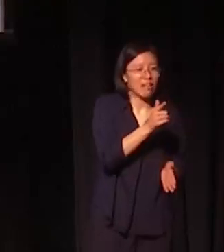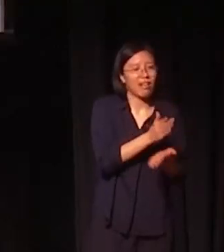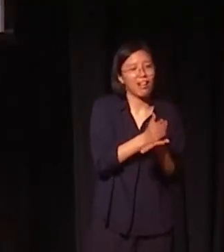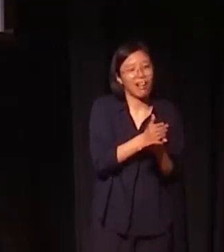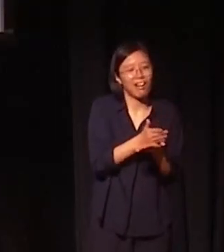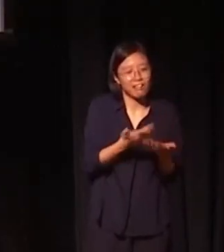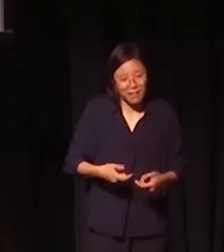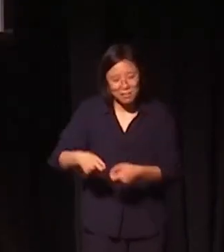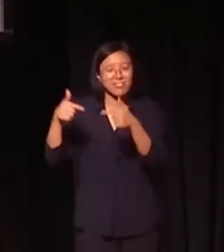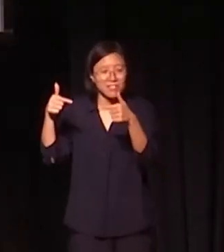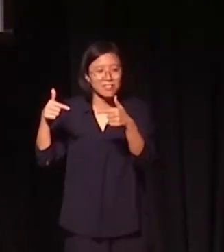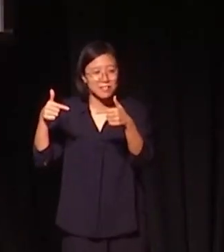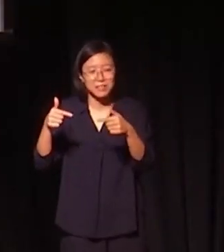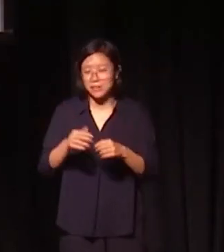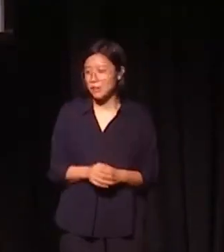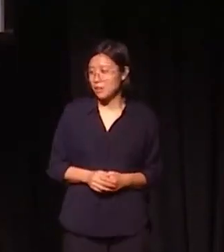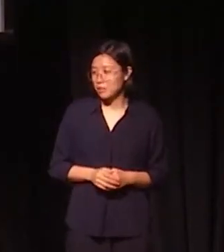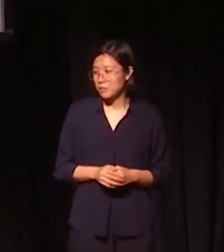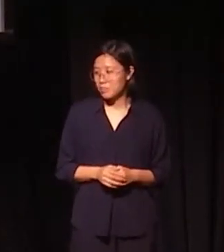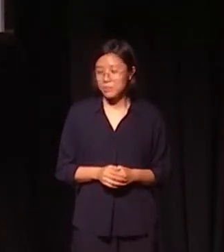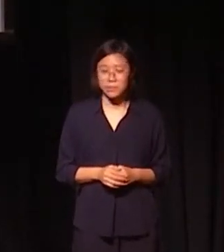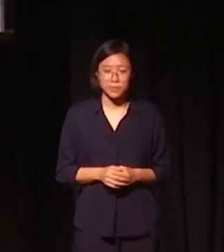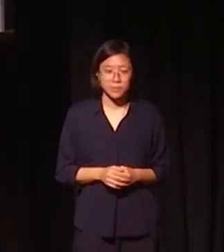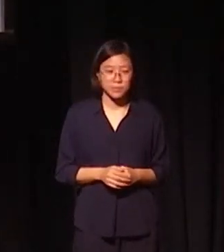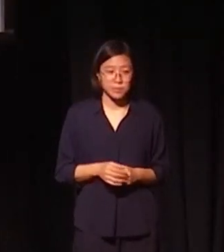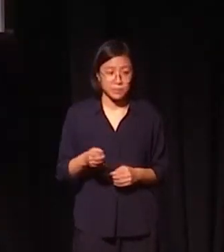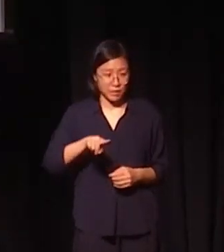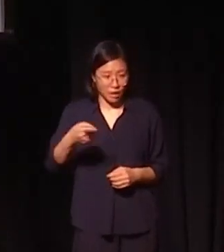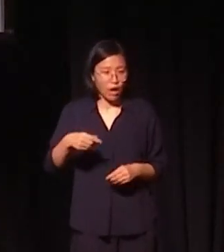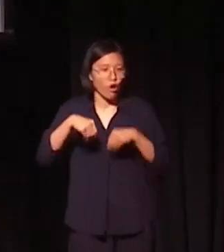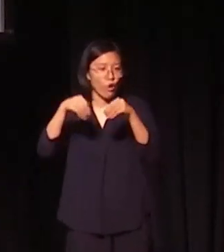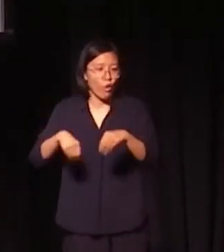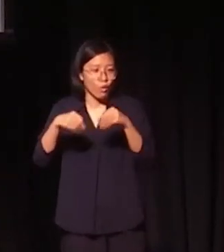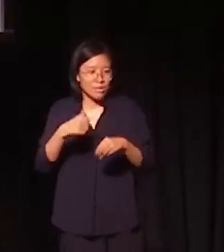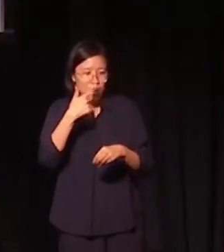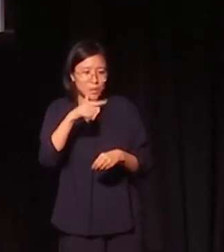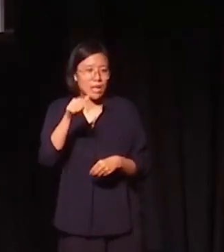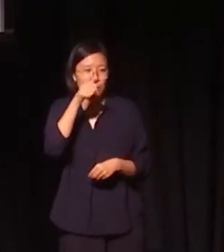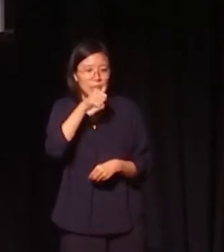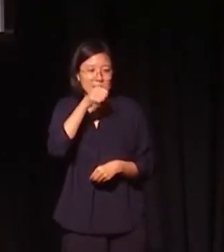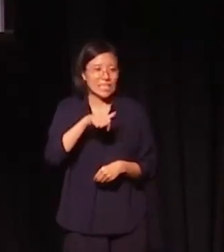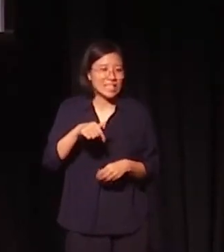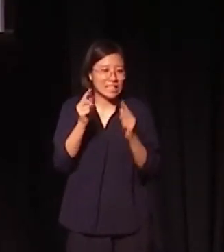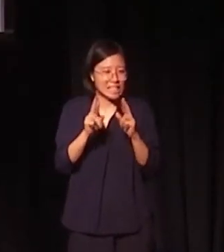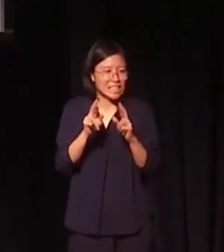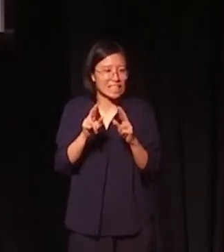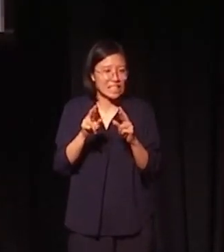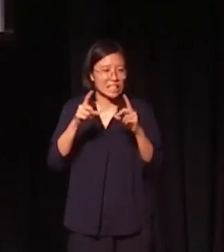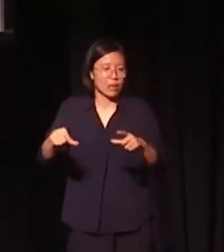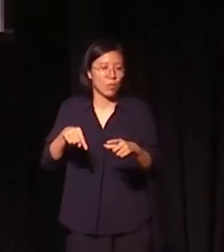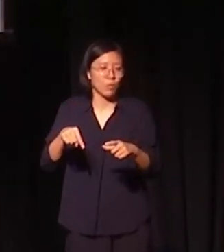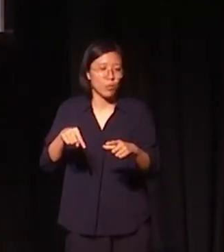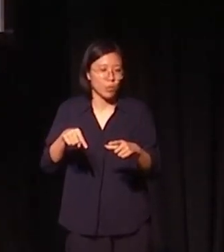But interestingly, from that project as well, it was the New South Wales, in Australia, the Department of Justice